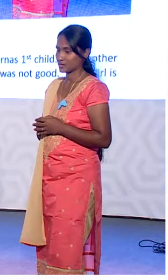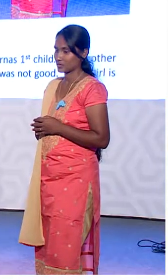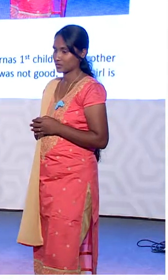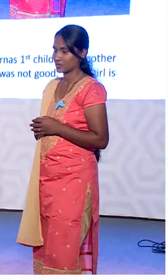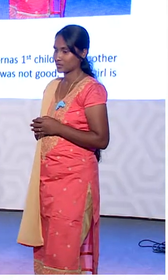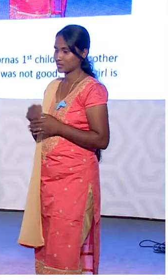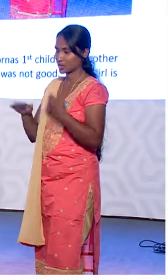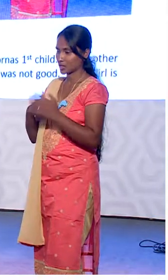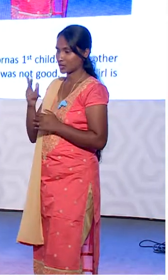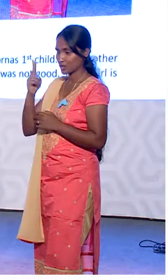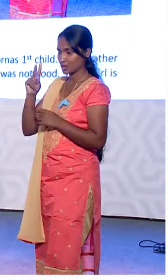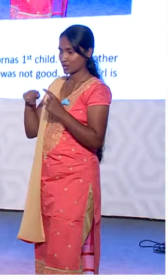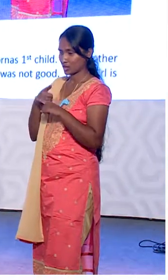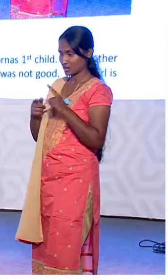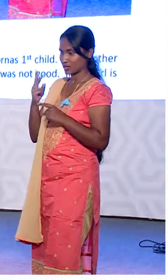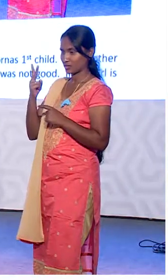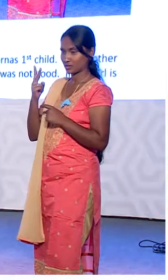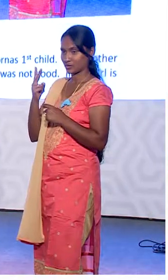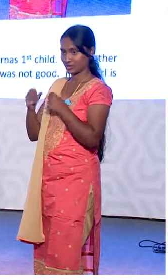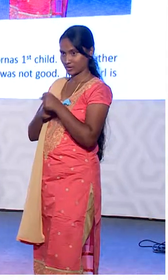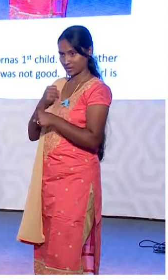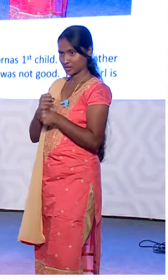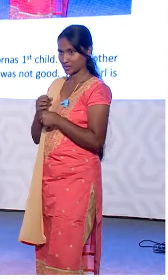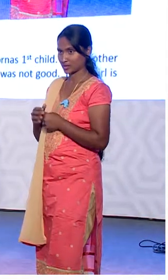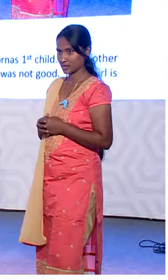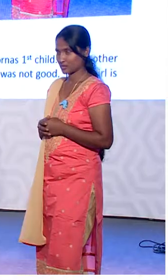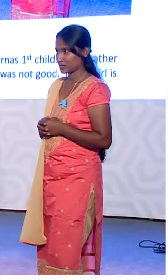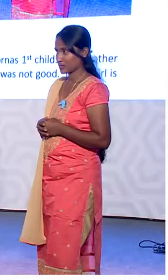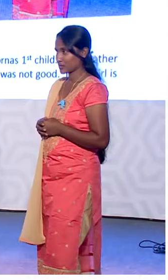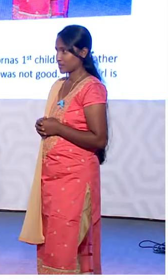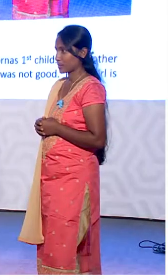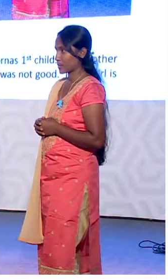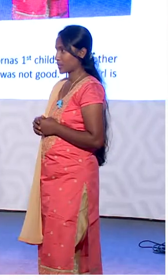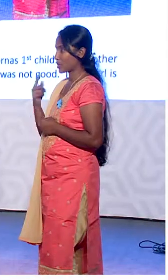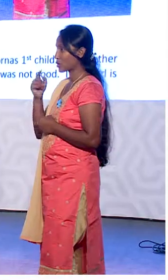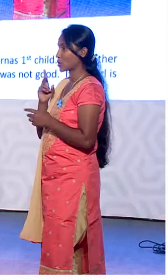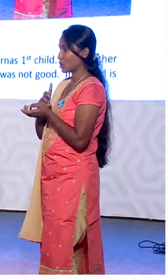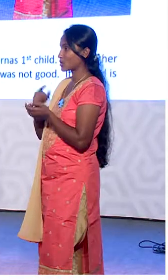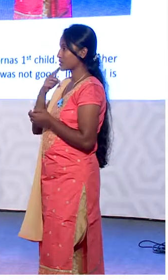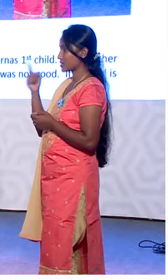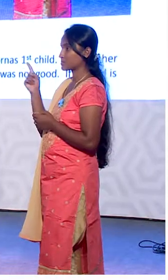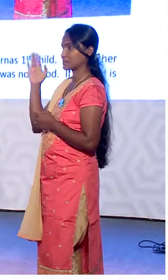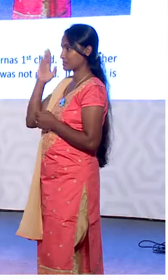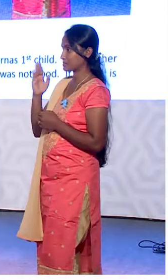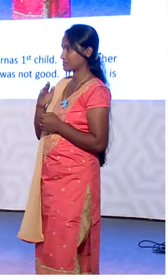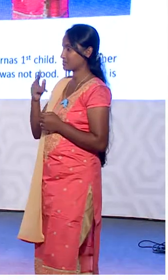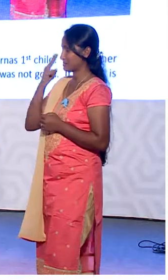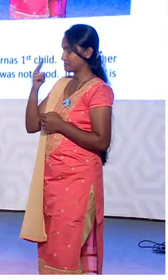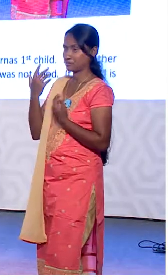after 2 years and a half and saw a doctor who told me that I can never be